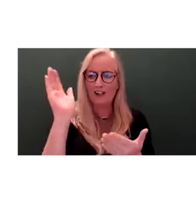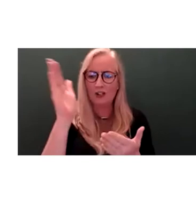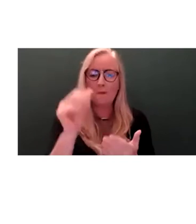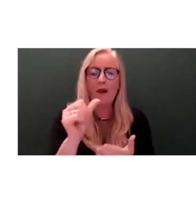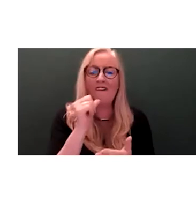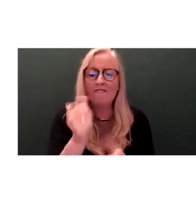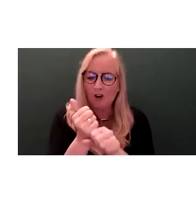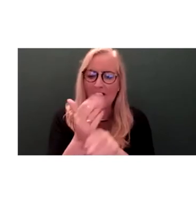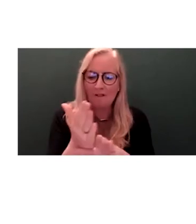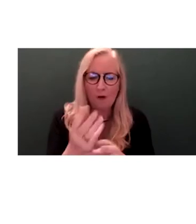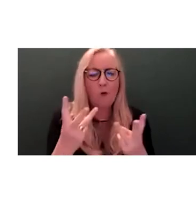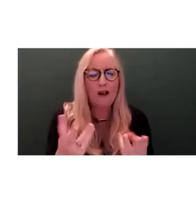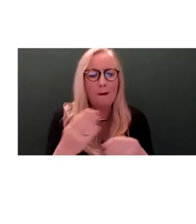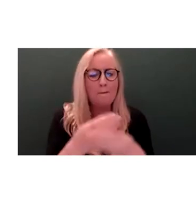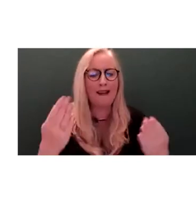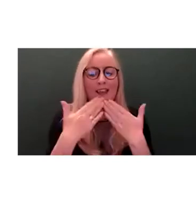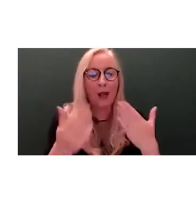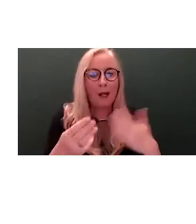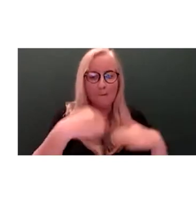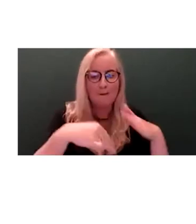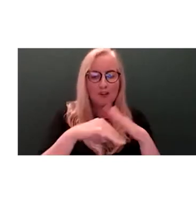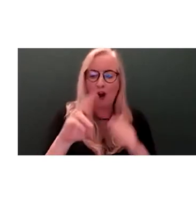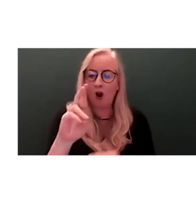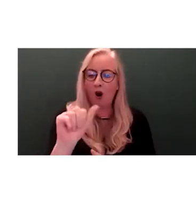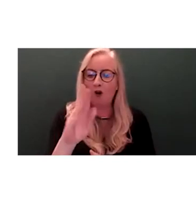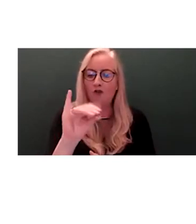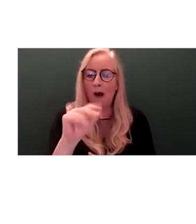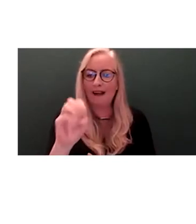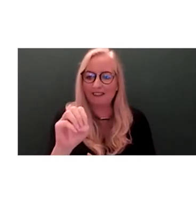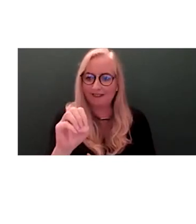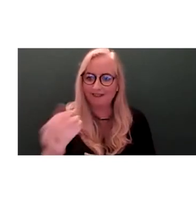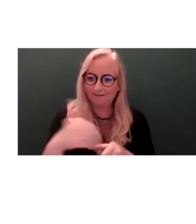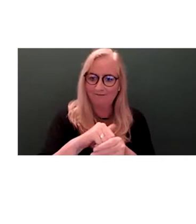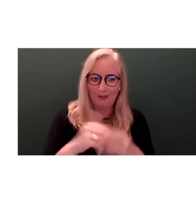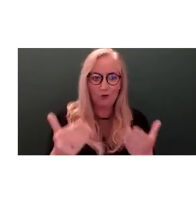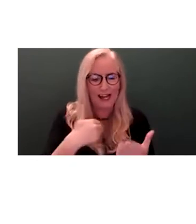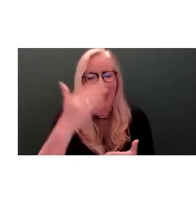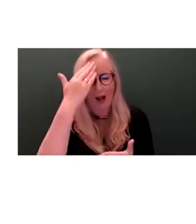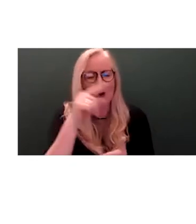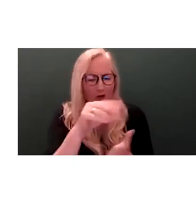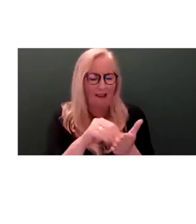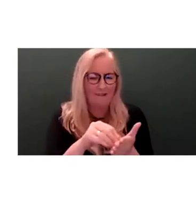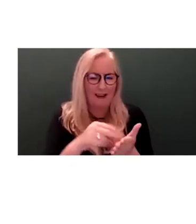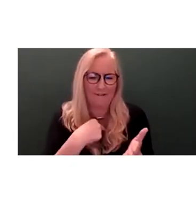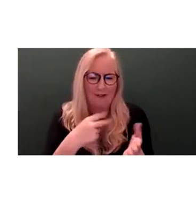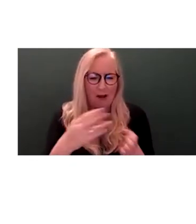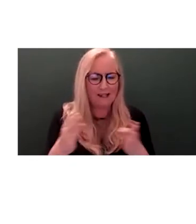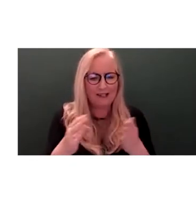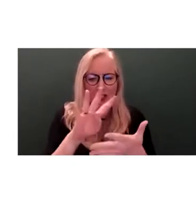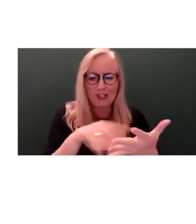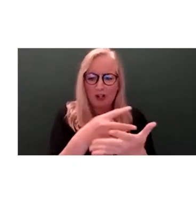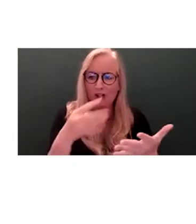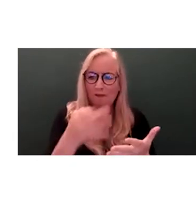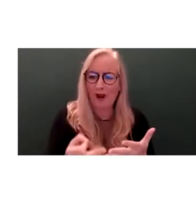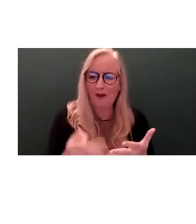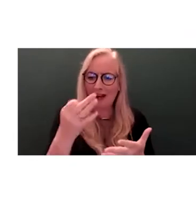to give a big thank you to Minister Abid for being with us today. I know that you are a very busy Shadow Minister. It's a great pleasure to have you in this